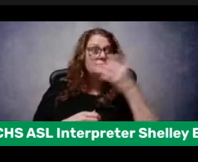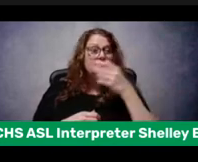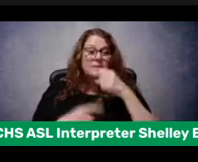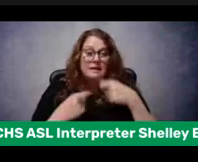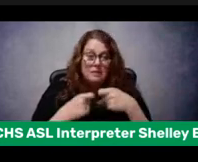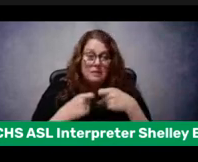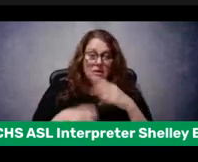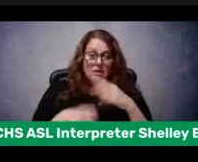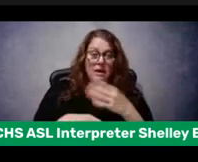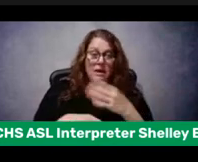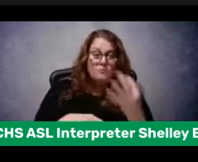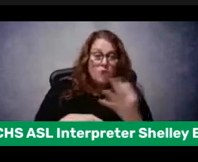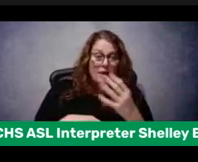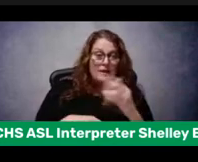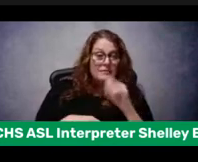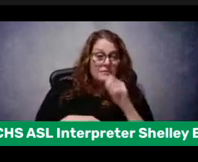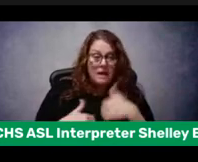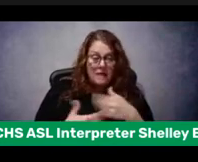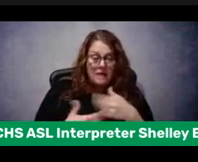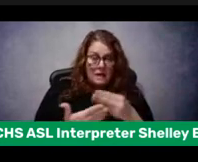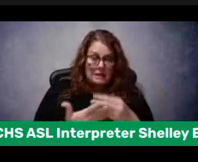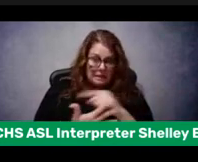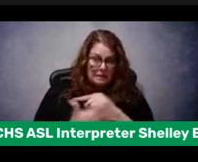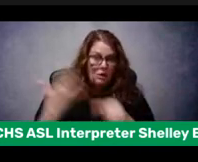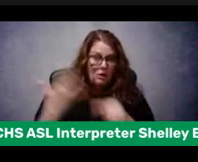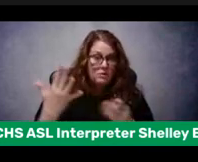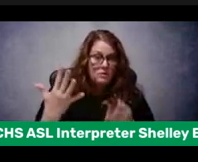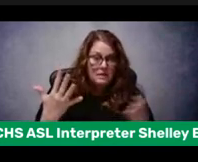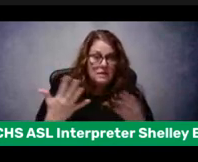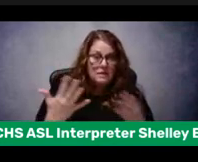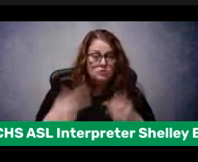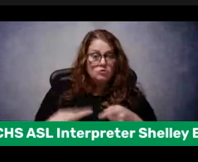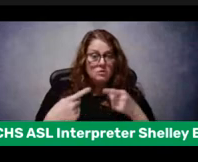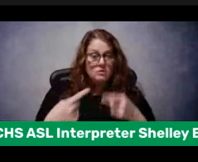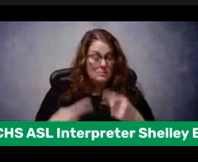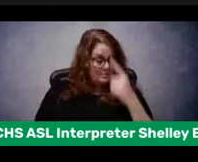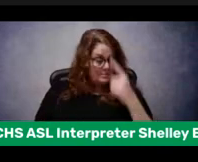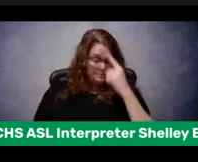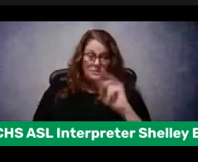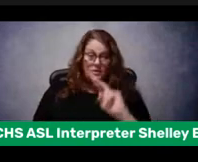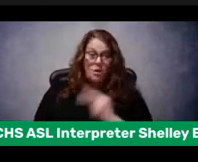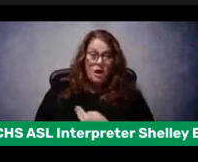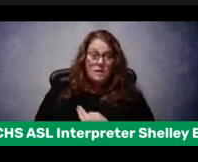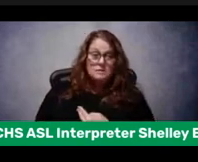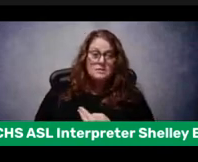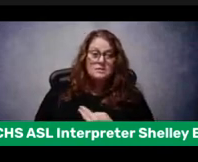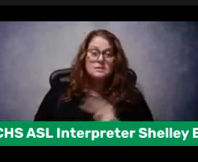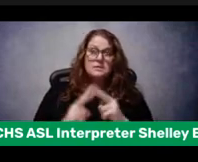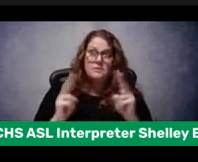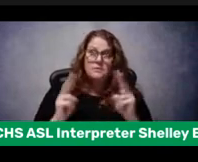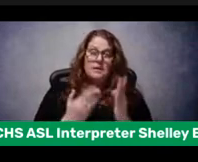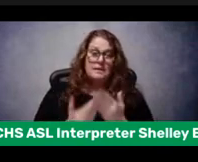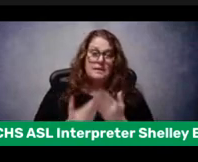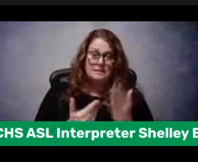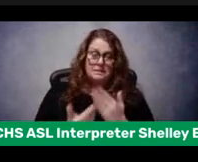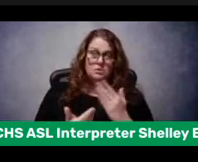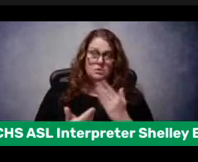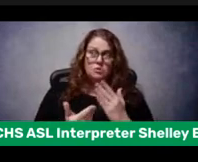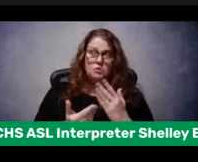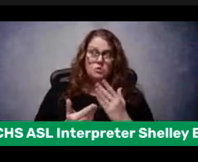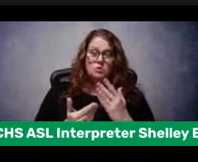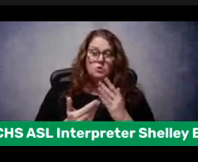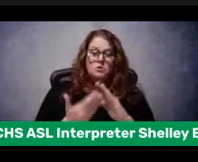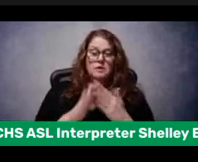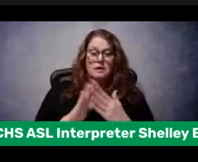don't have X amount of money, right? And I think for us, it's very, very easy to get caught in